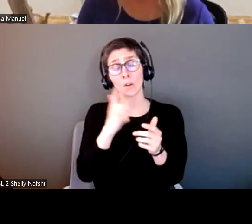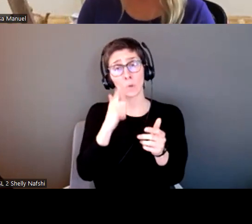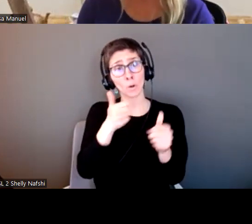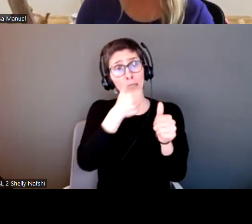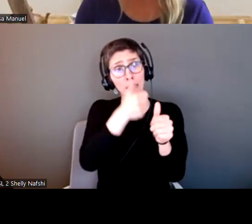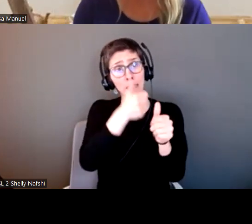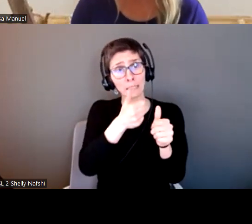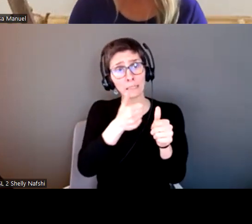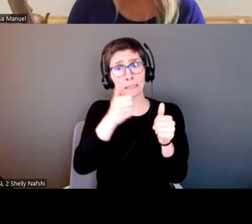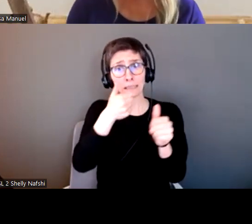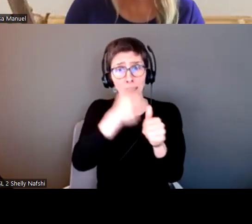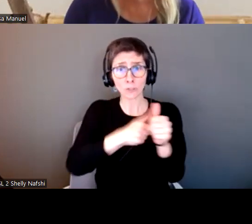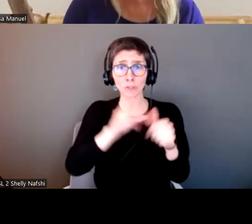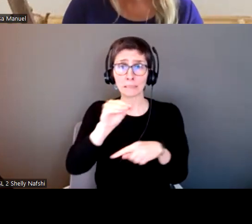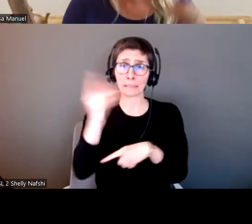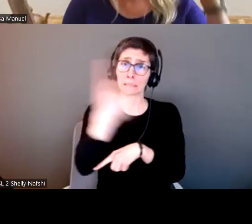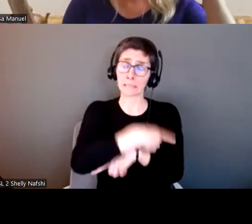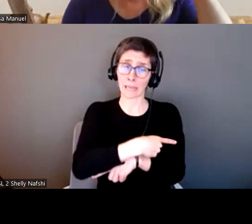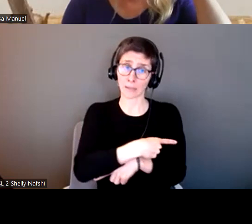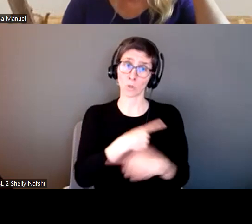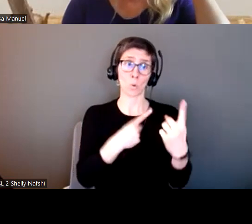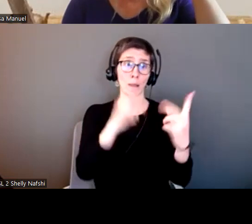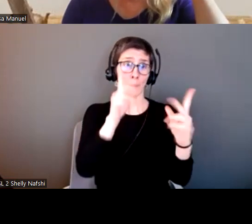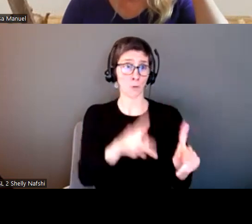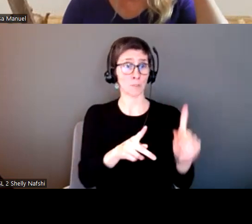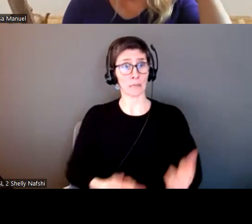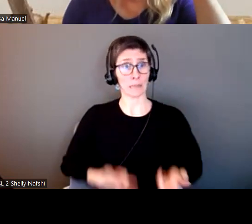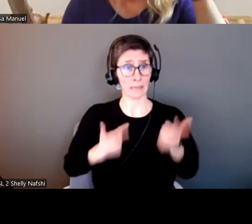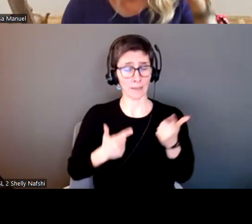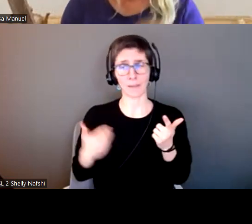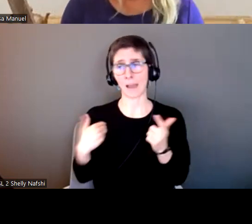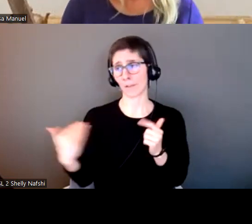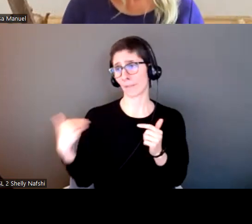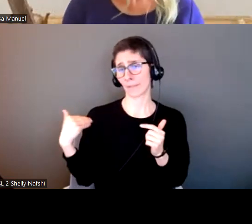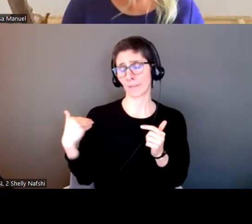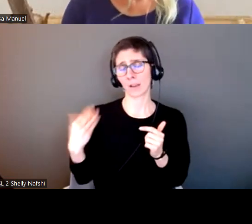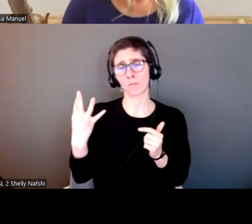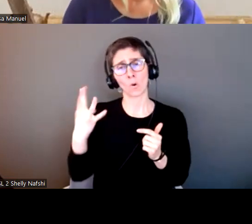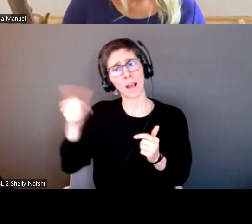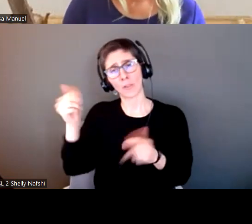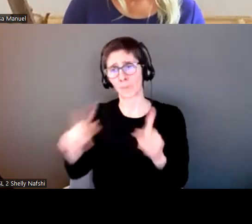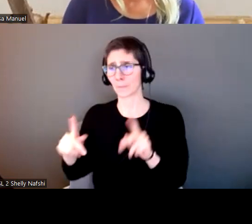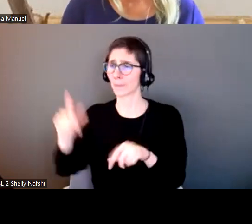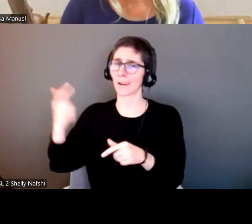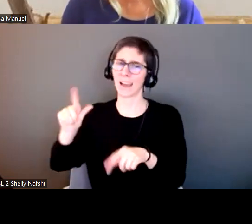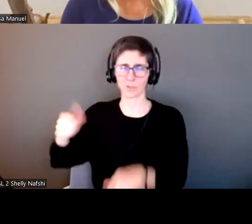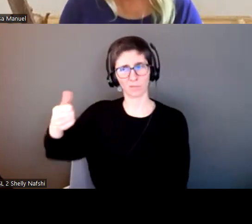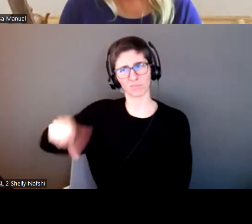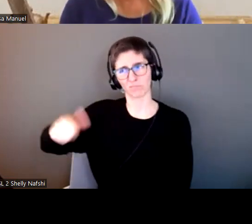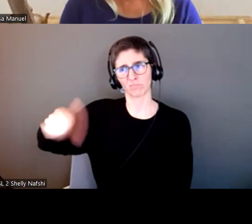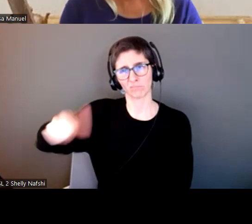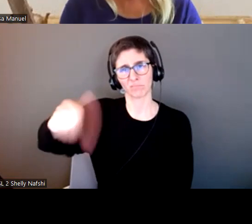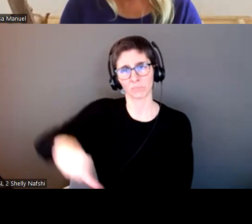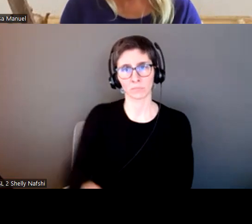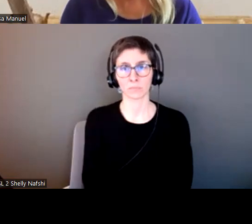2-month rotation. We've got 4 people trying to move into Pat's Place. We don't get a lot of information about the disposition